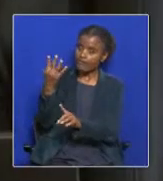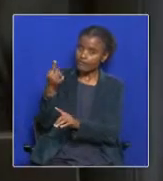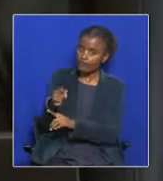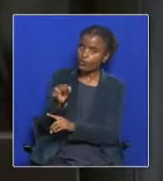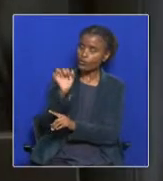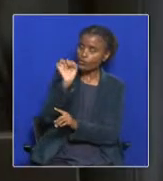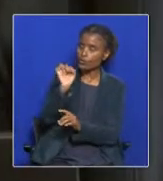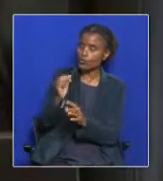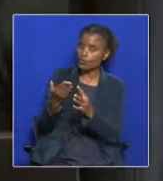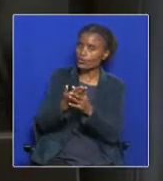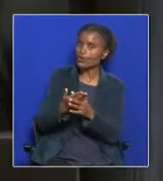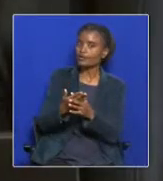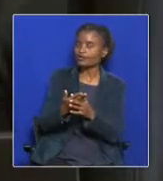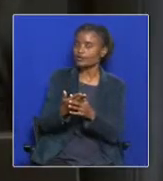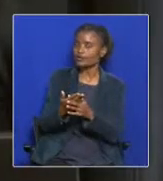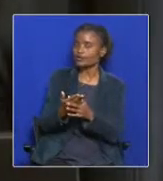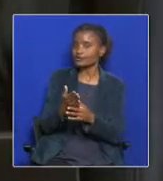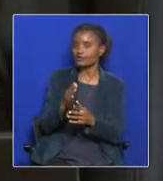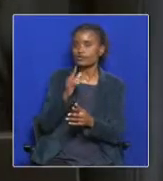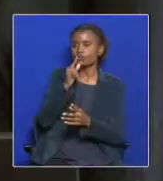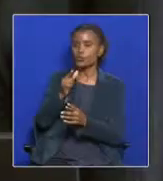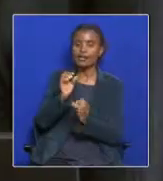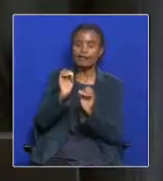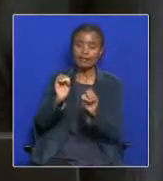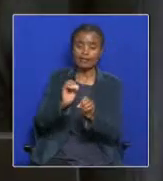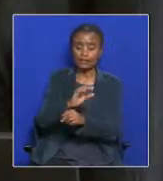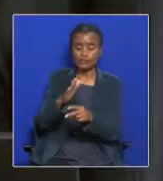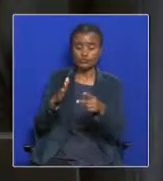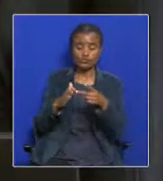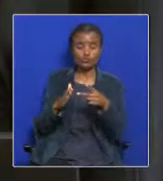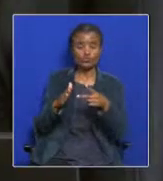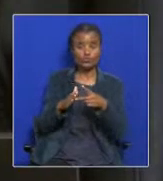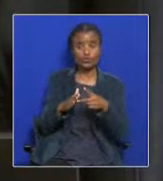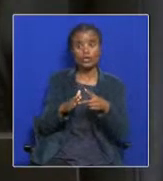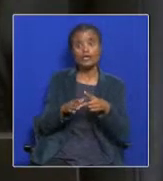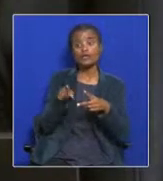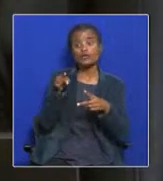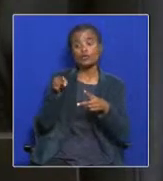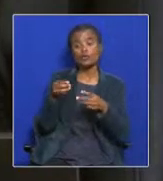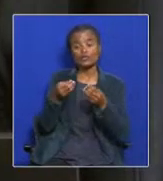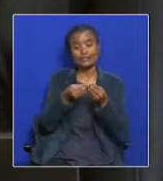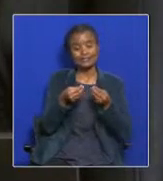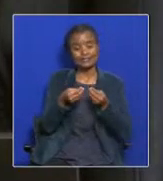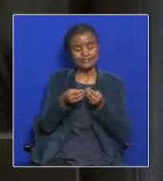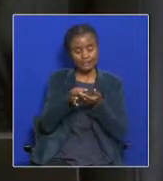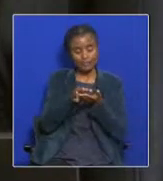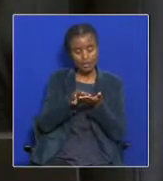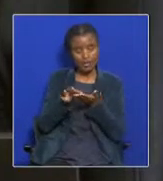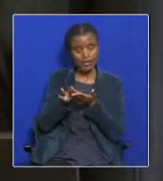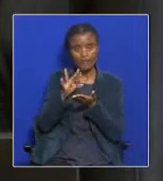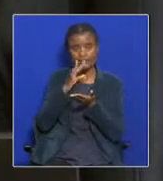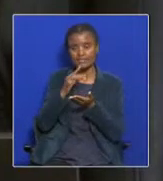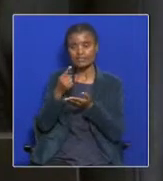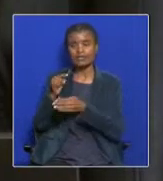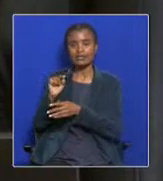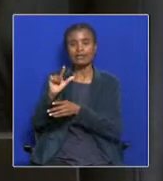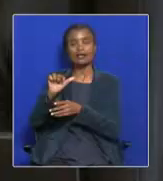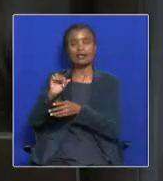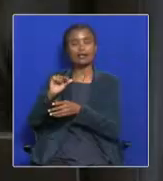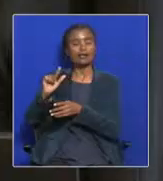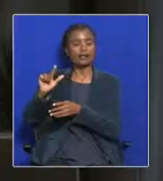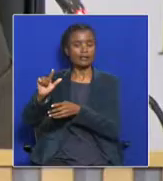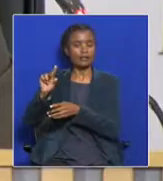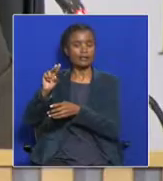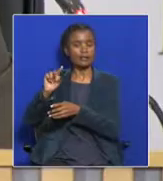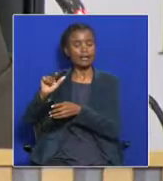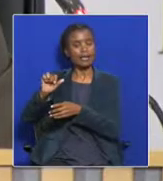2, he's Ken Lab. Your sample is not a Ken Lab sample. Why are you speaking to him about this,